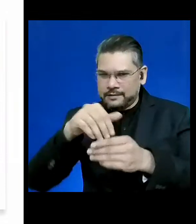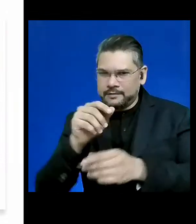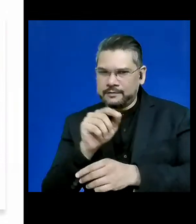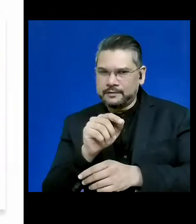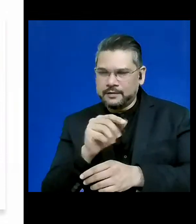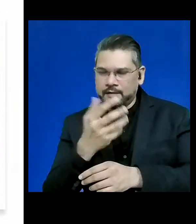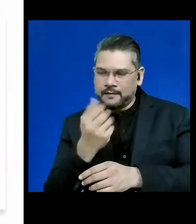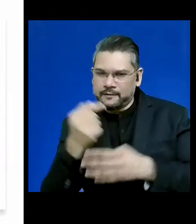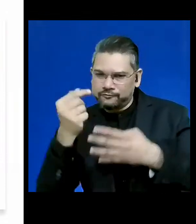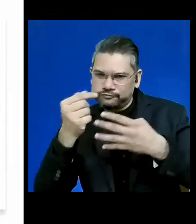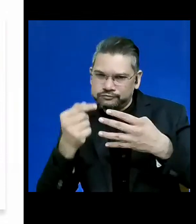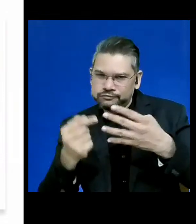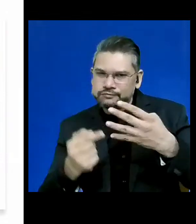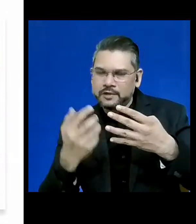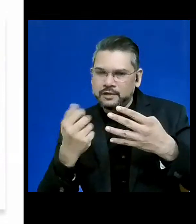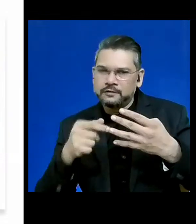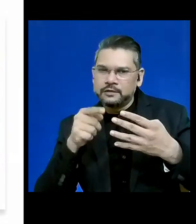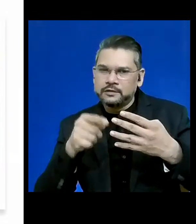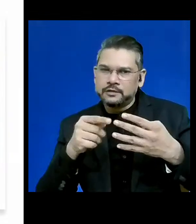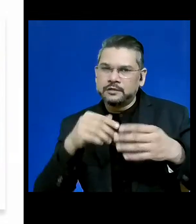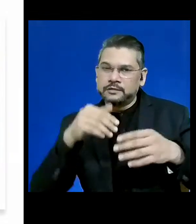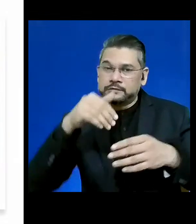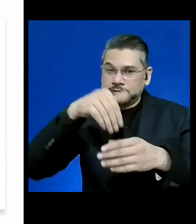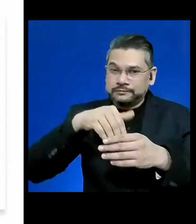actual structure of the site itself,